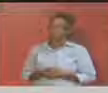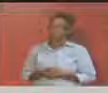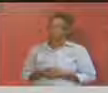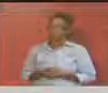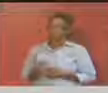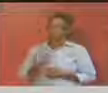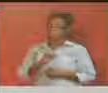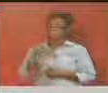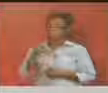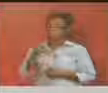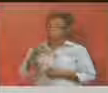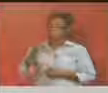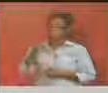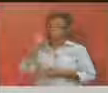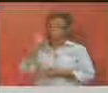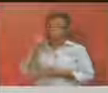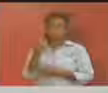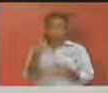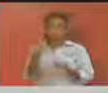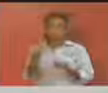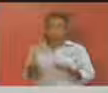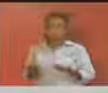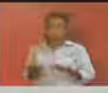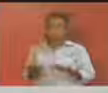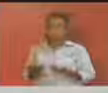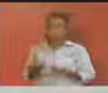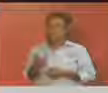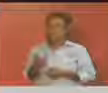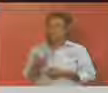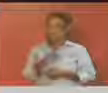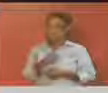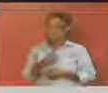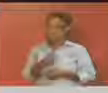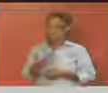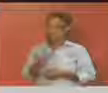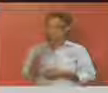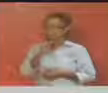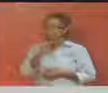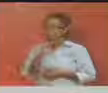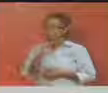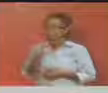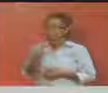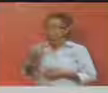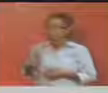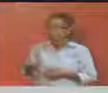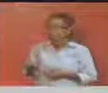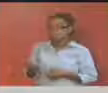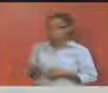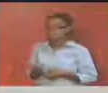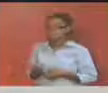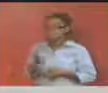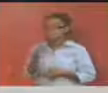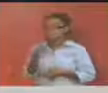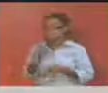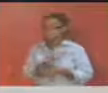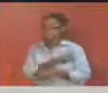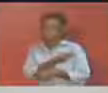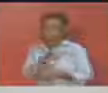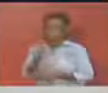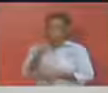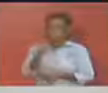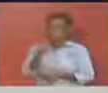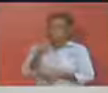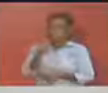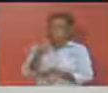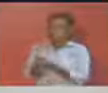now, we will not be engaging in shortcuts by bringing in vaccines that are not